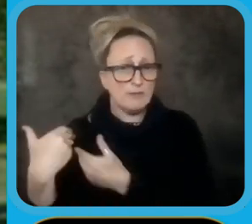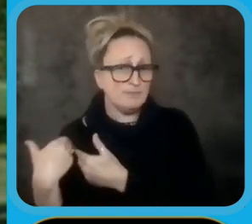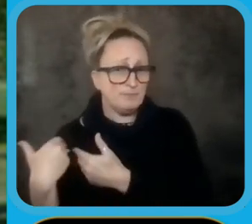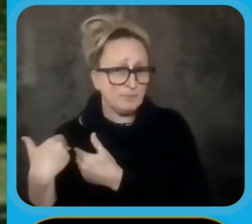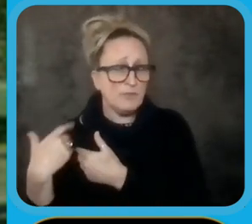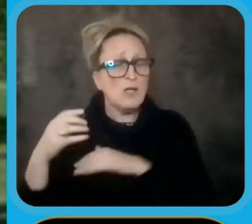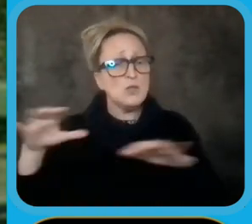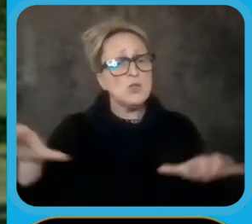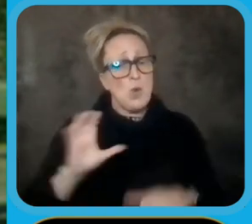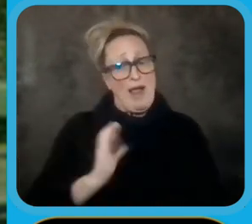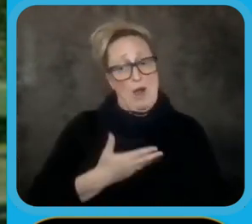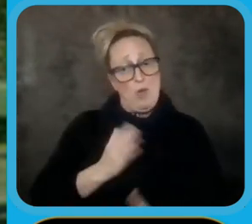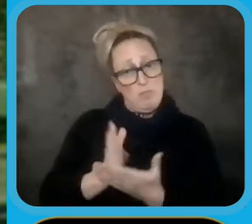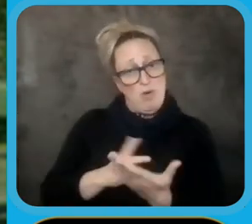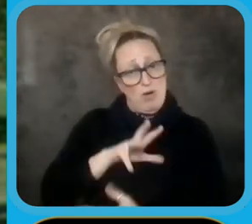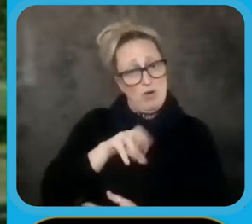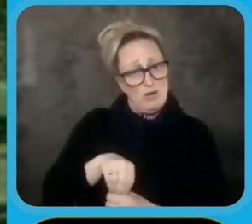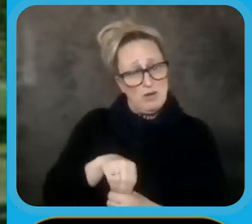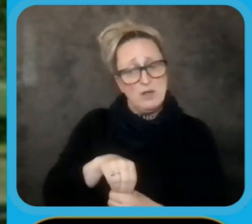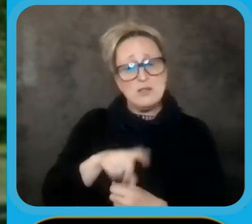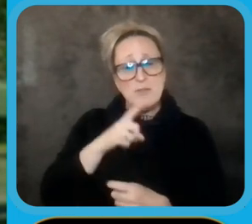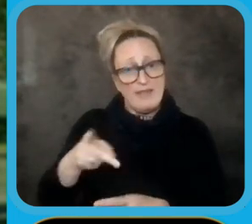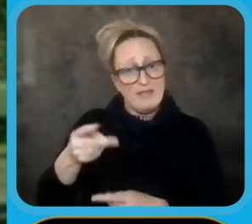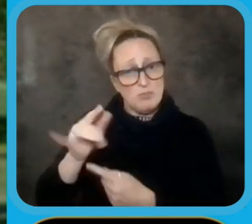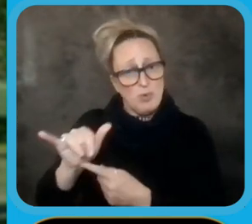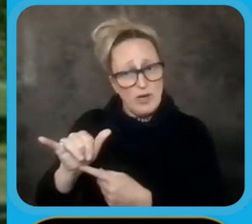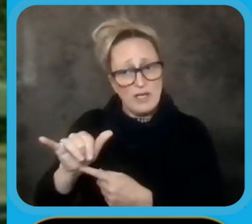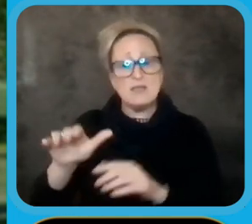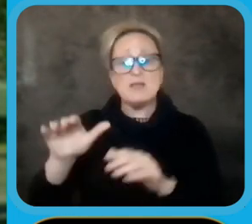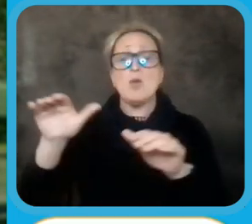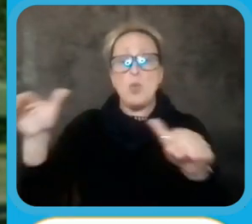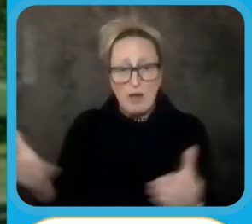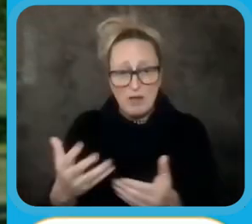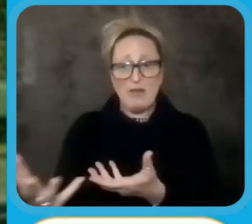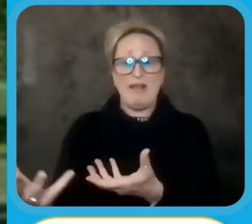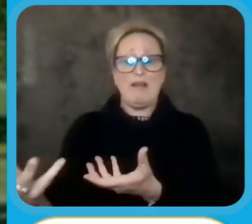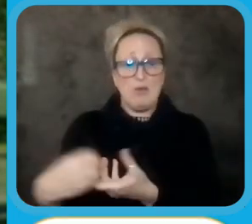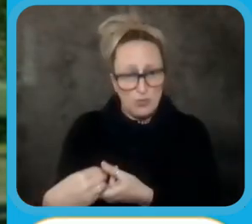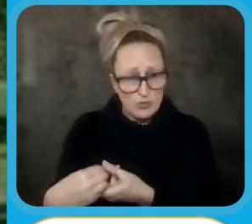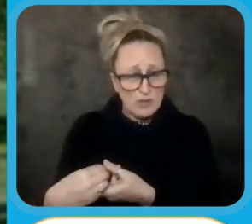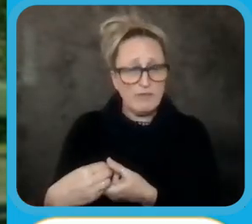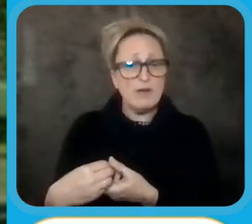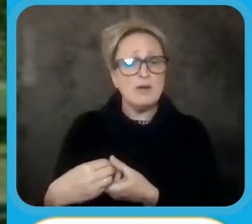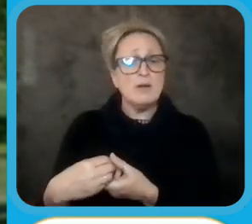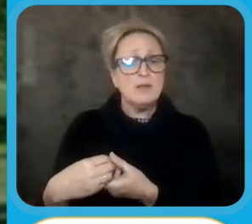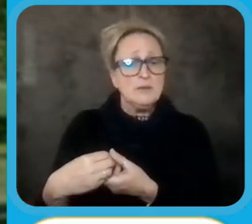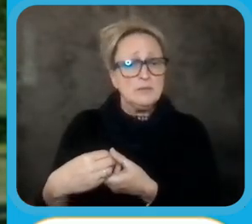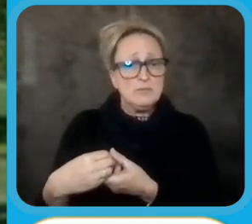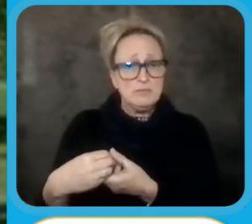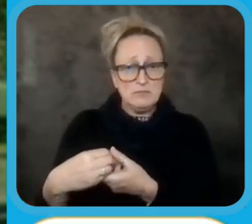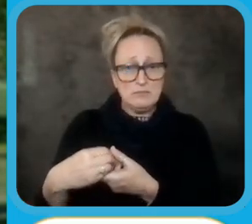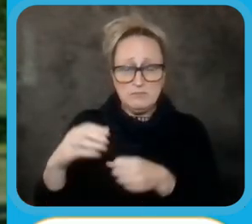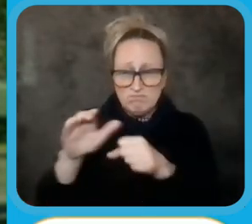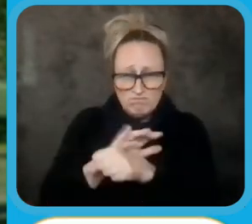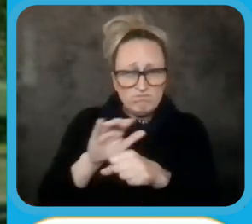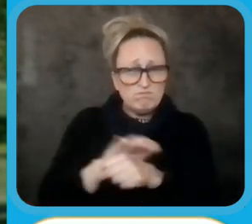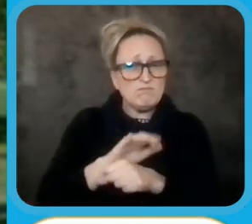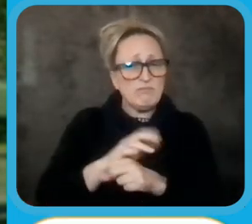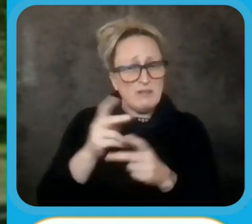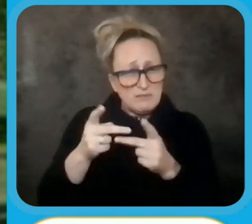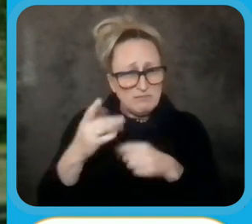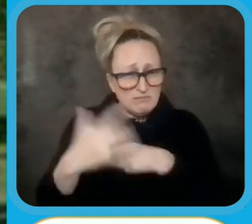do our part to make this party the welcoming, inclusive, bench-building, election-winning machine it needs